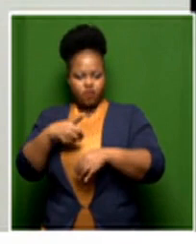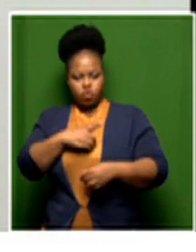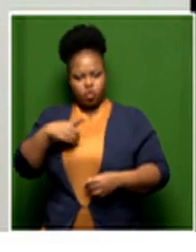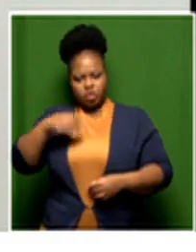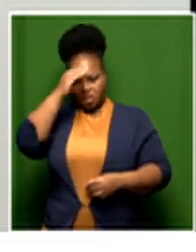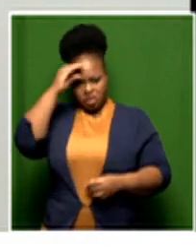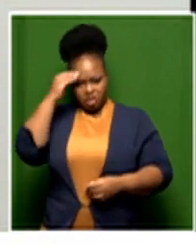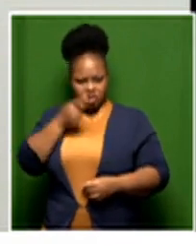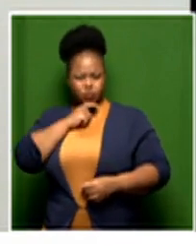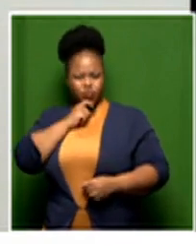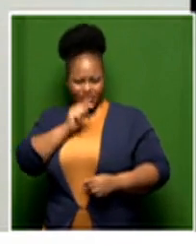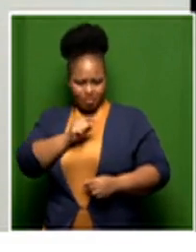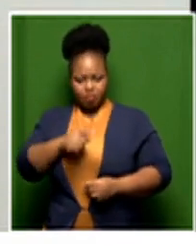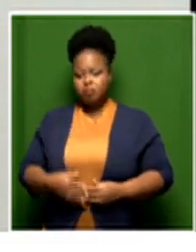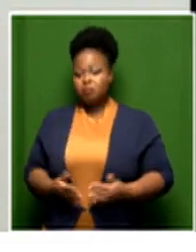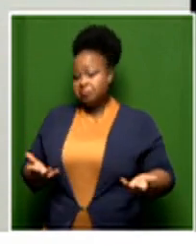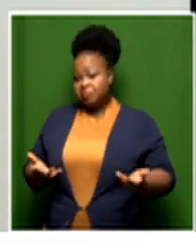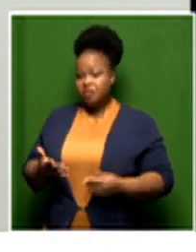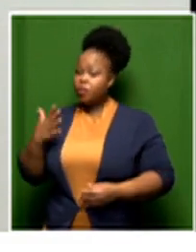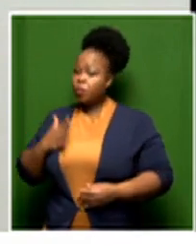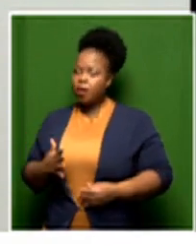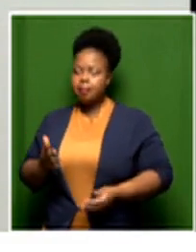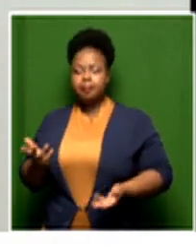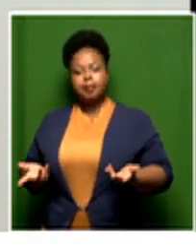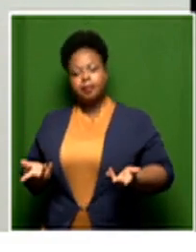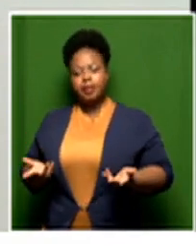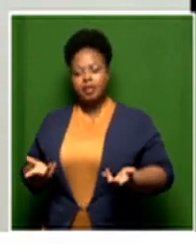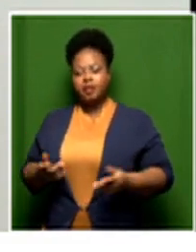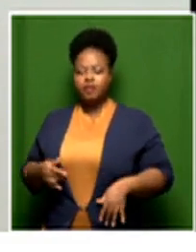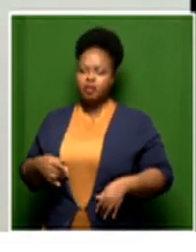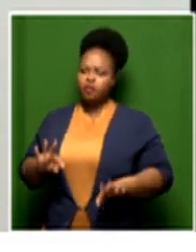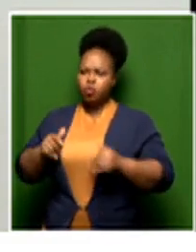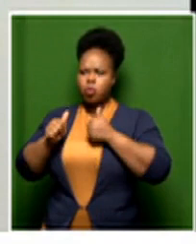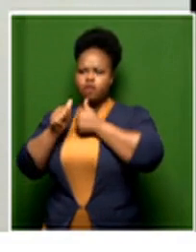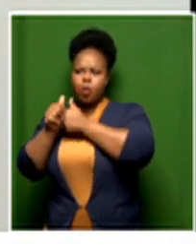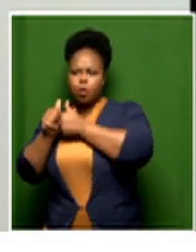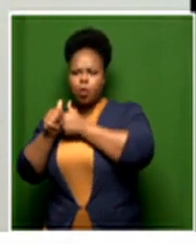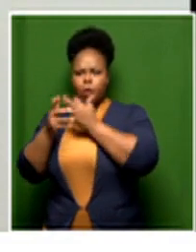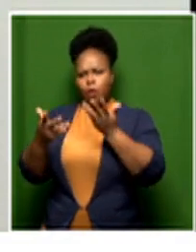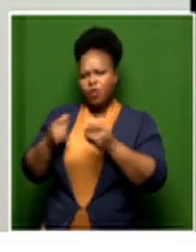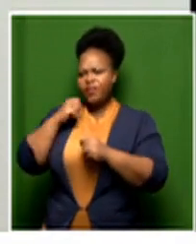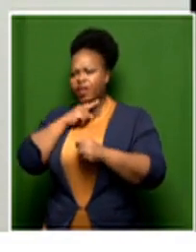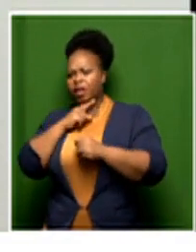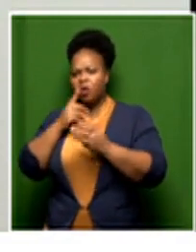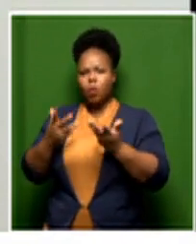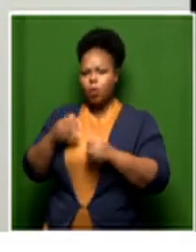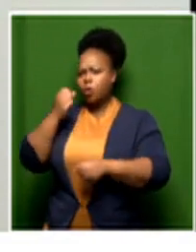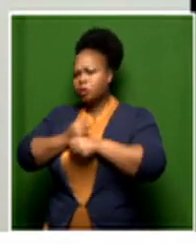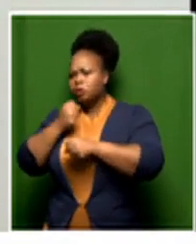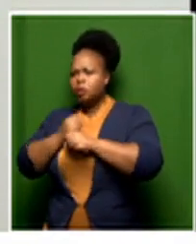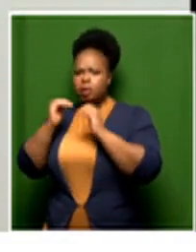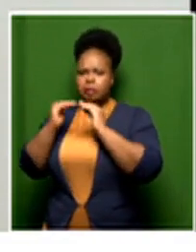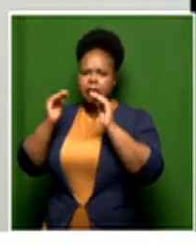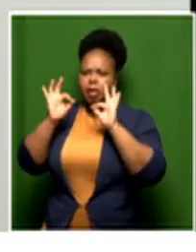if one is looking for if a mask is compliant or not, or if it's substandard or if it's